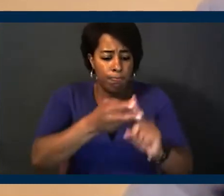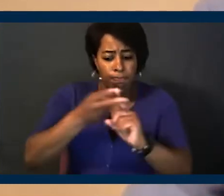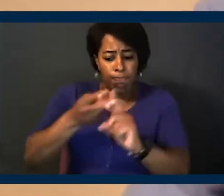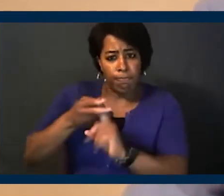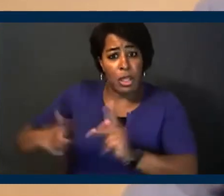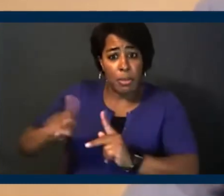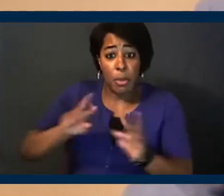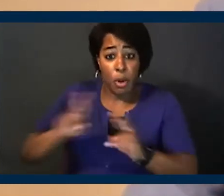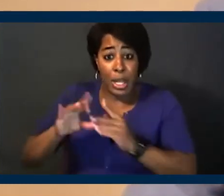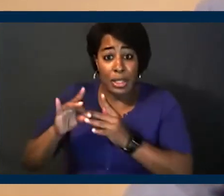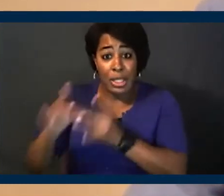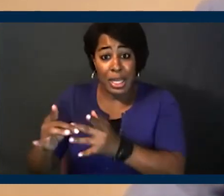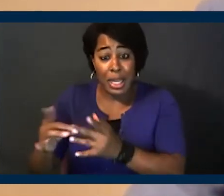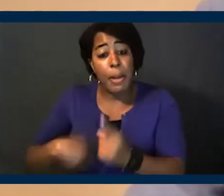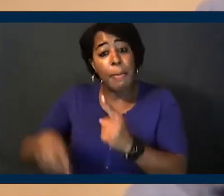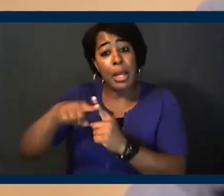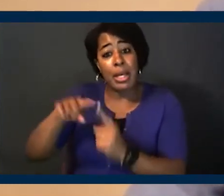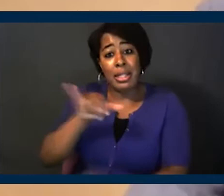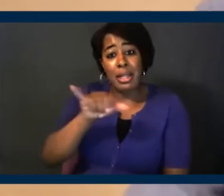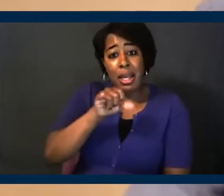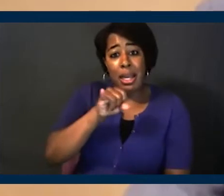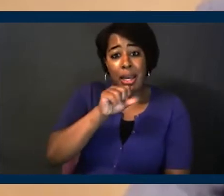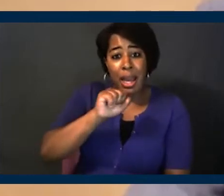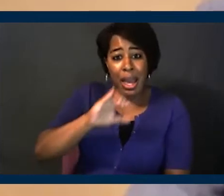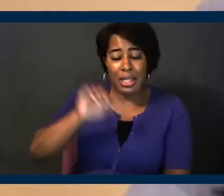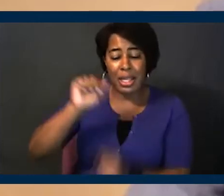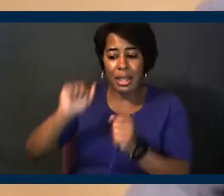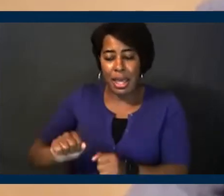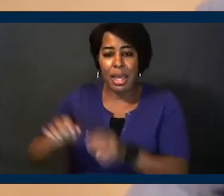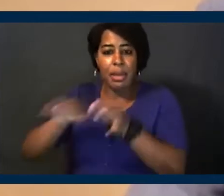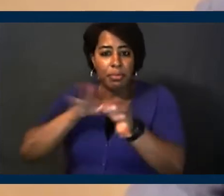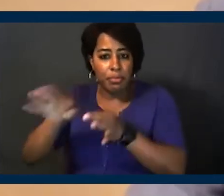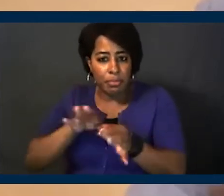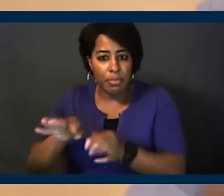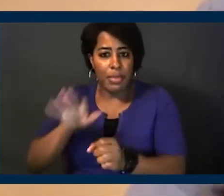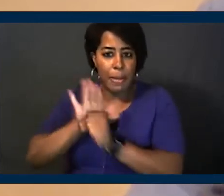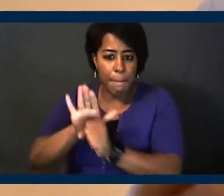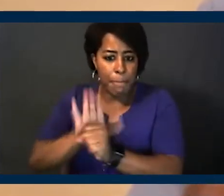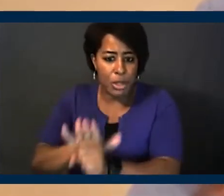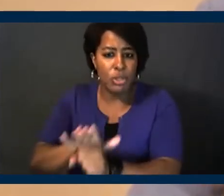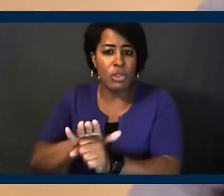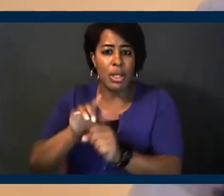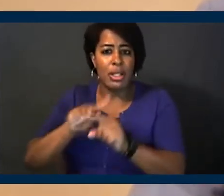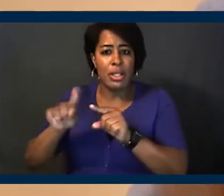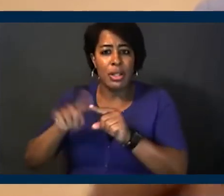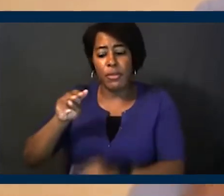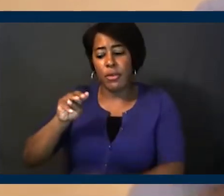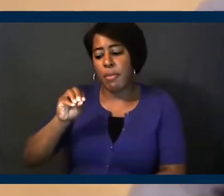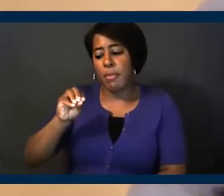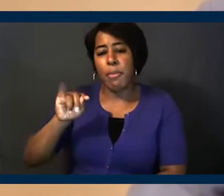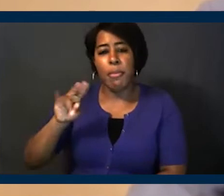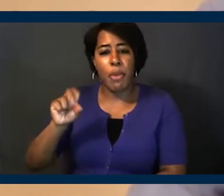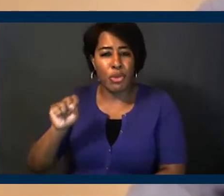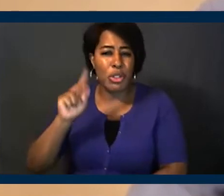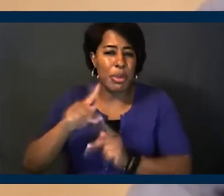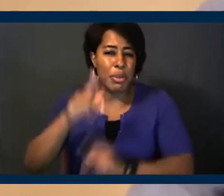Isaac, reflect, articulate, and push for policy positions and motions. I say motions because people forget about city councils